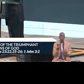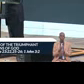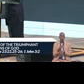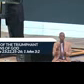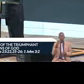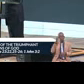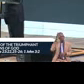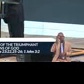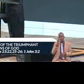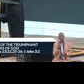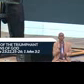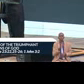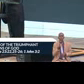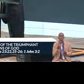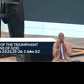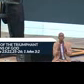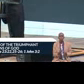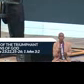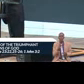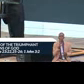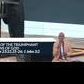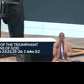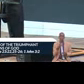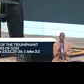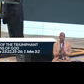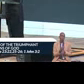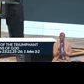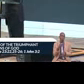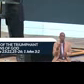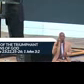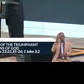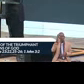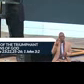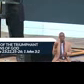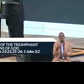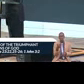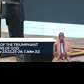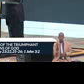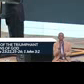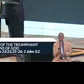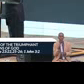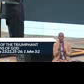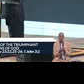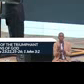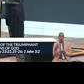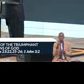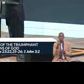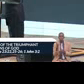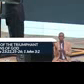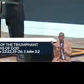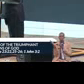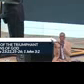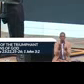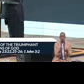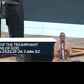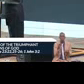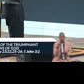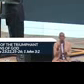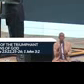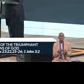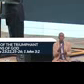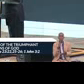the work of the devil. Any sin, occultic, anybody threw on you, any charm, a work of